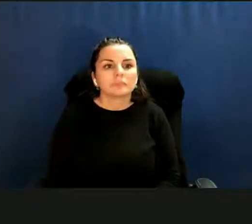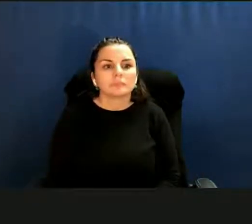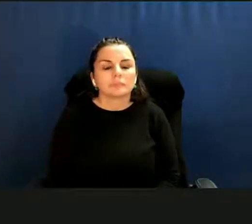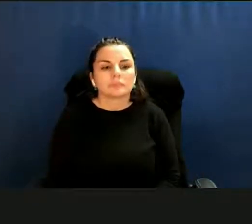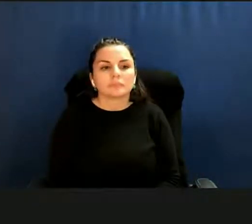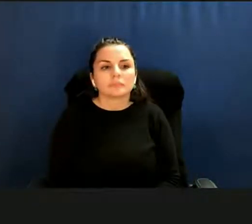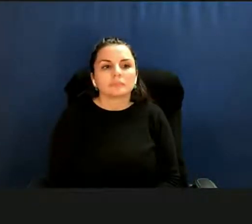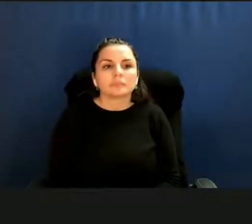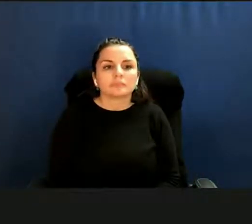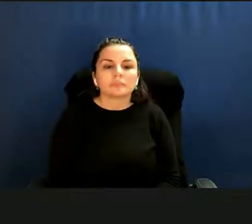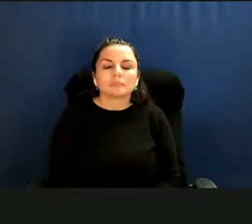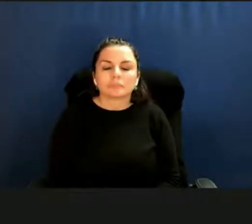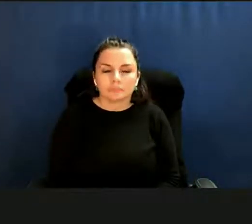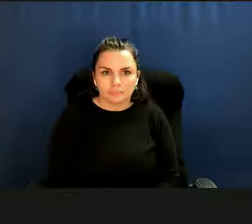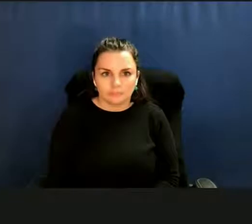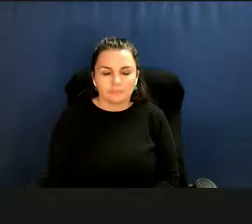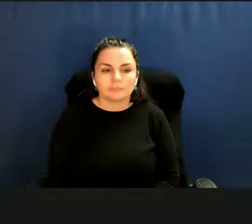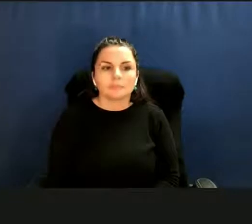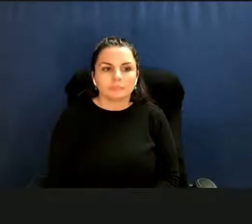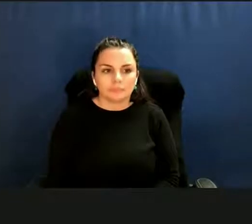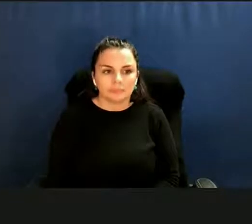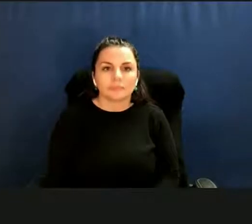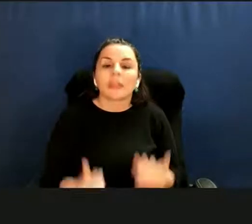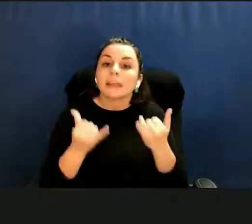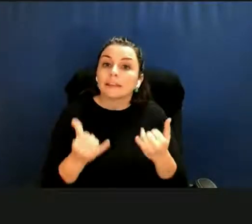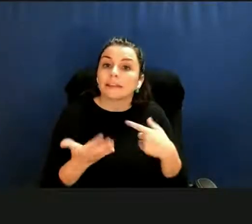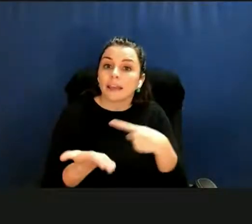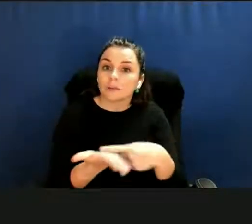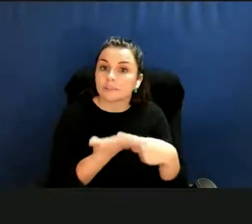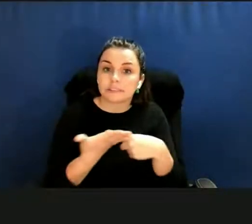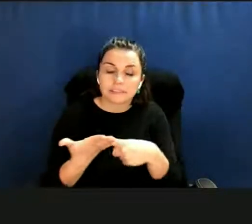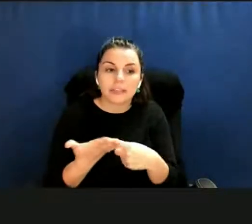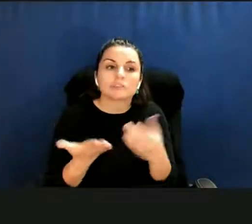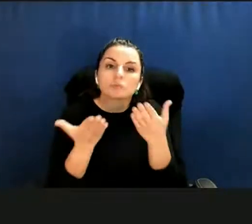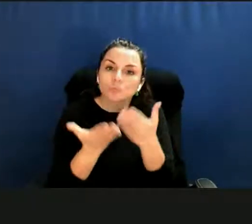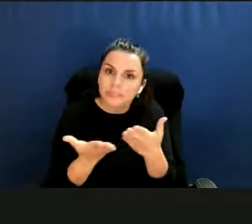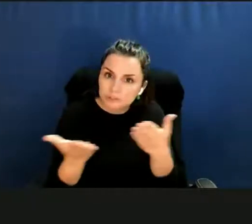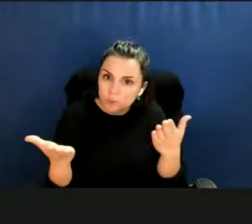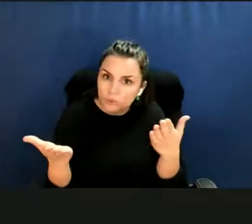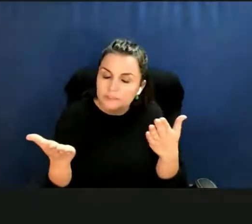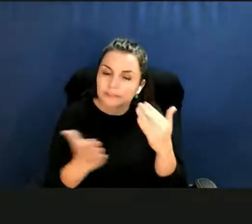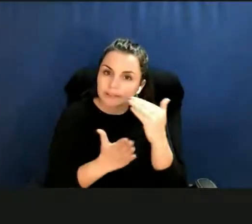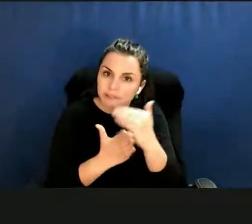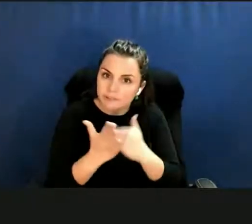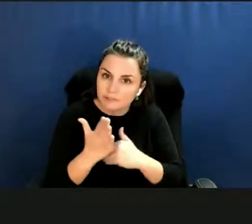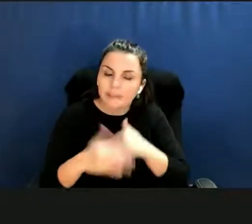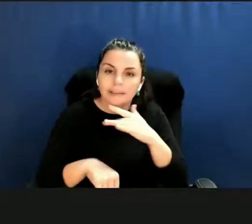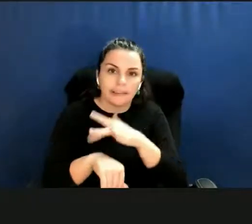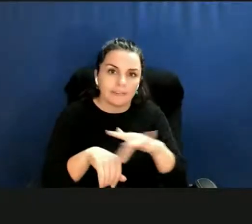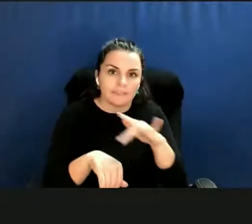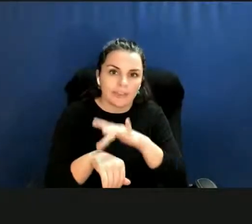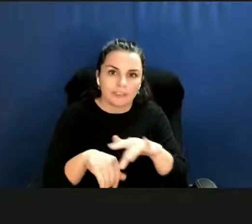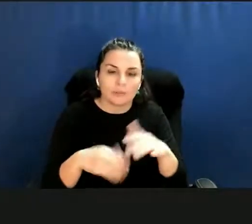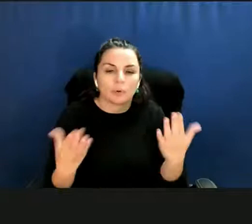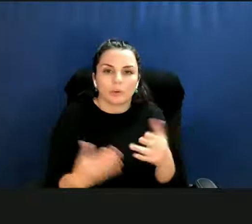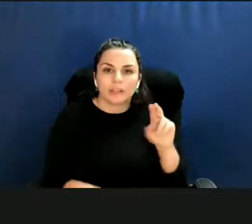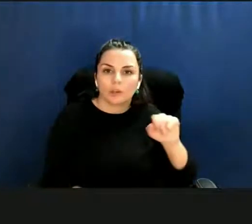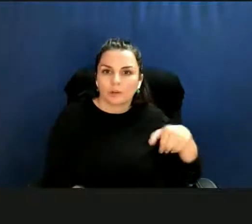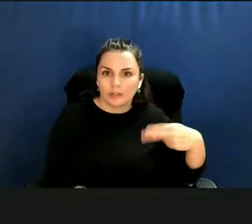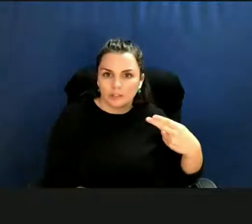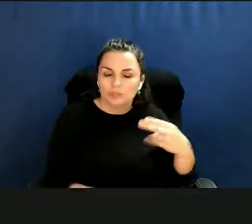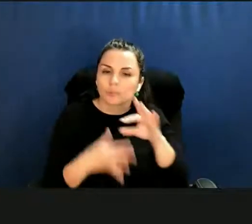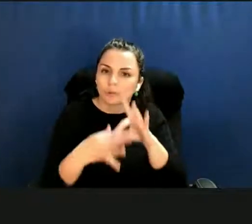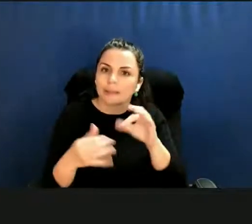So I'm going to take just a moment to talk about the resources that are available from NIH for conducting